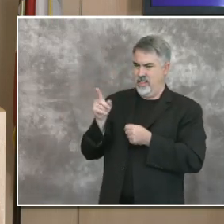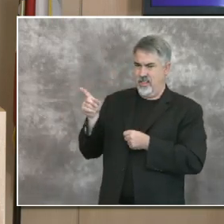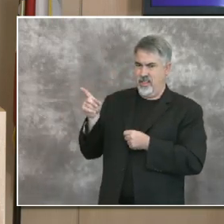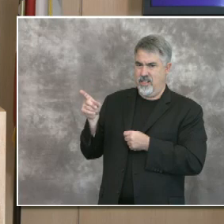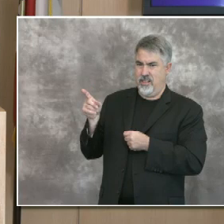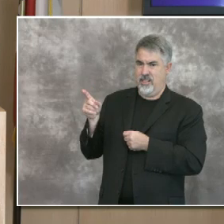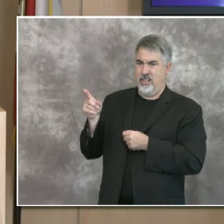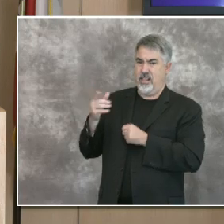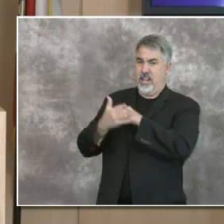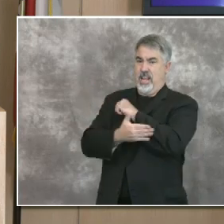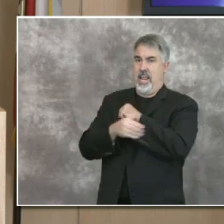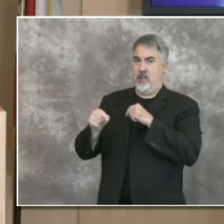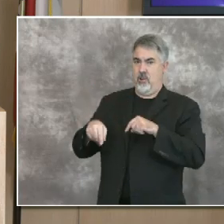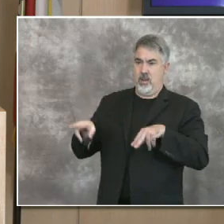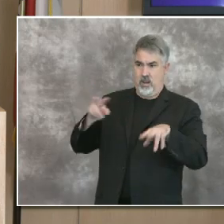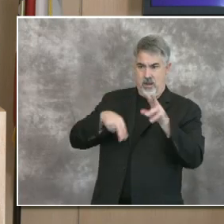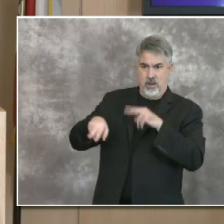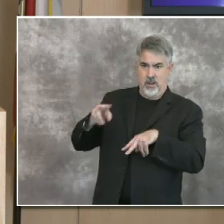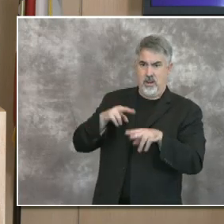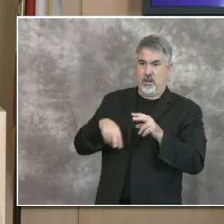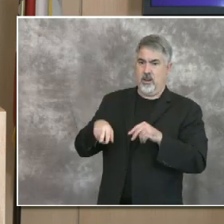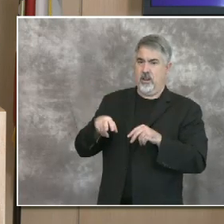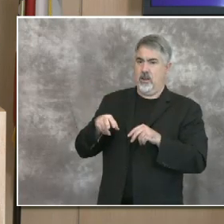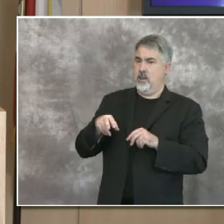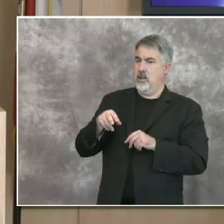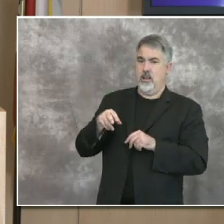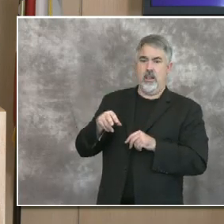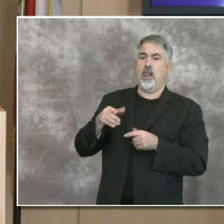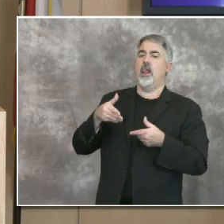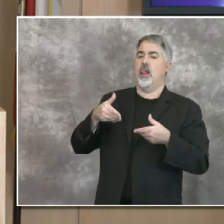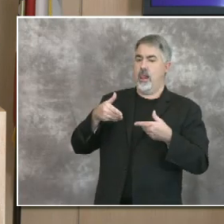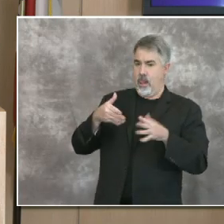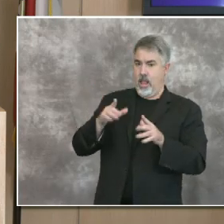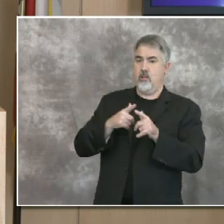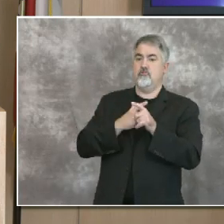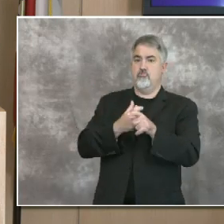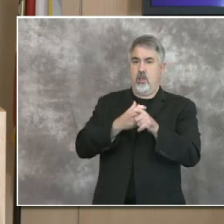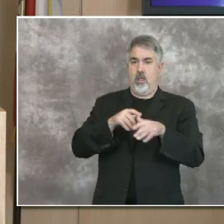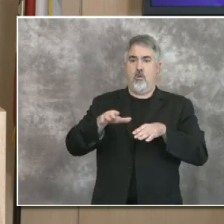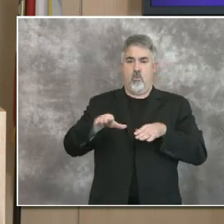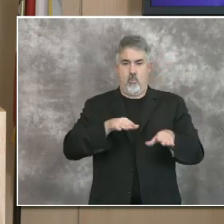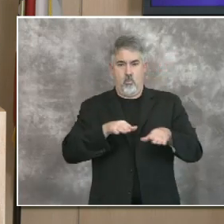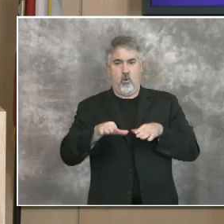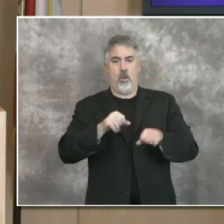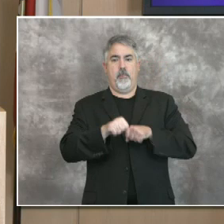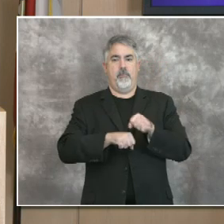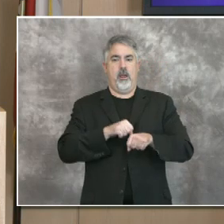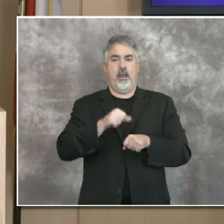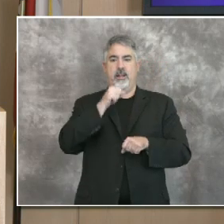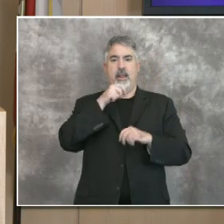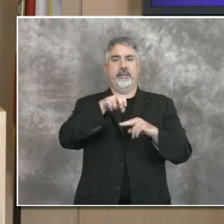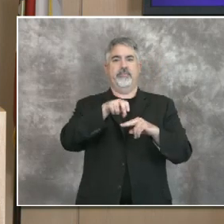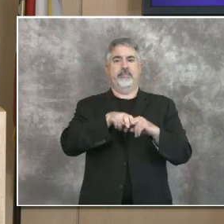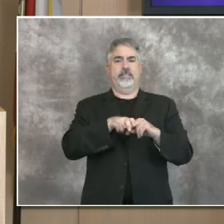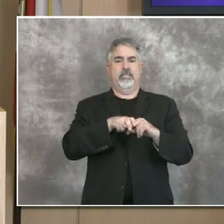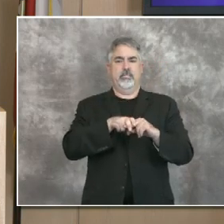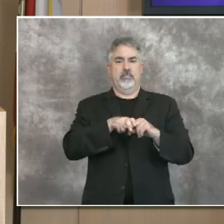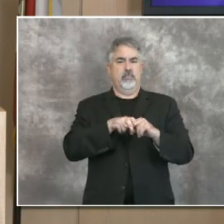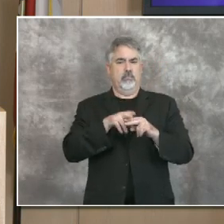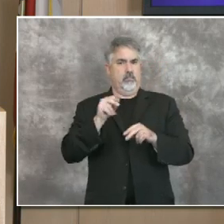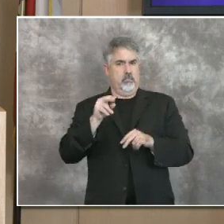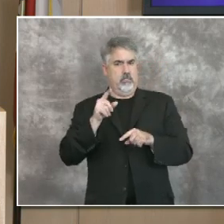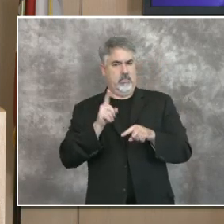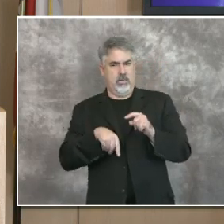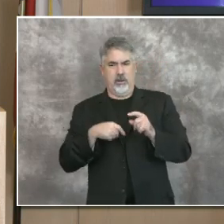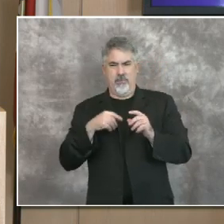on parks allowed for walking, running, and biking, but sitting and stopping was not allowed. So can someone just clarify for me,